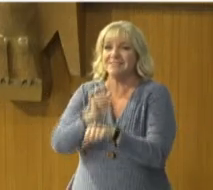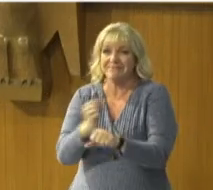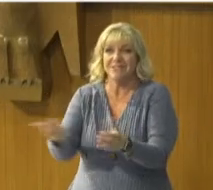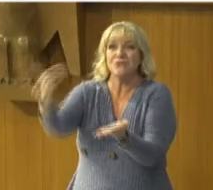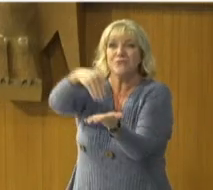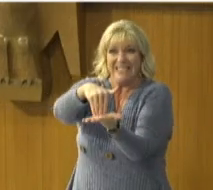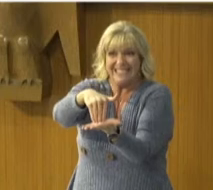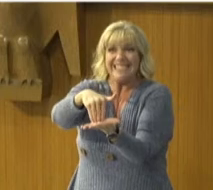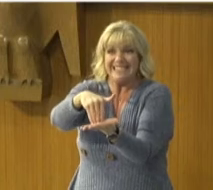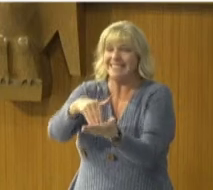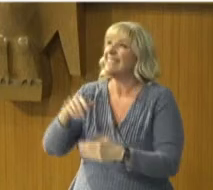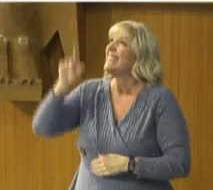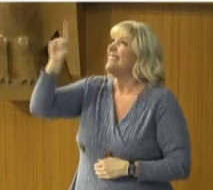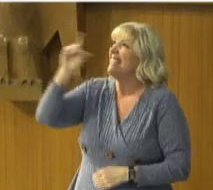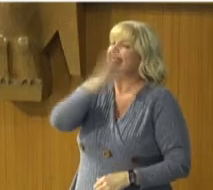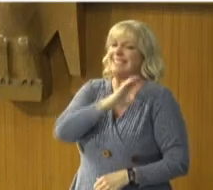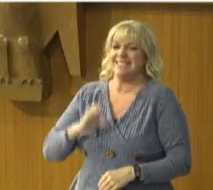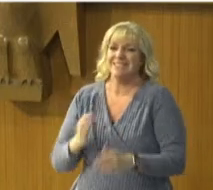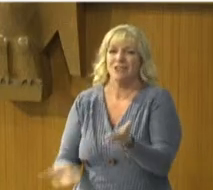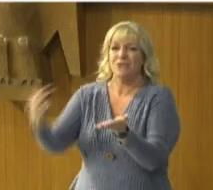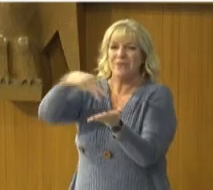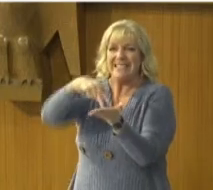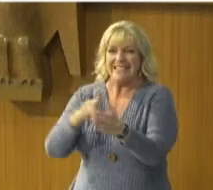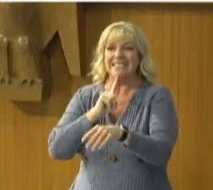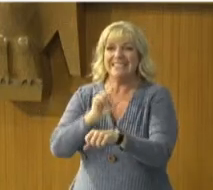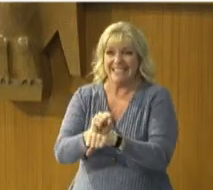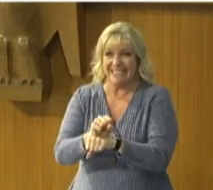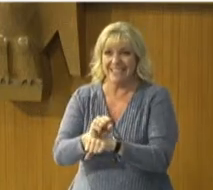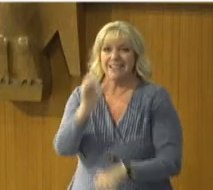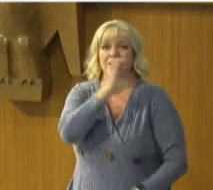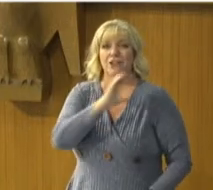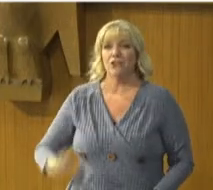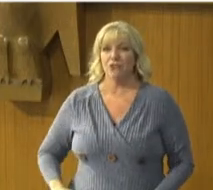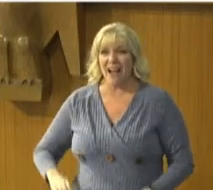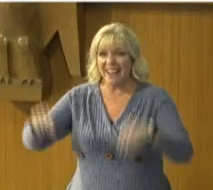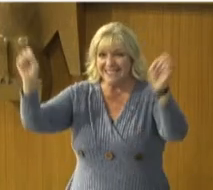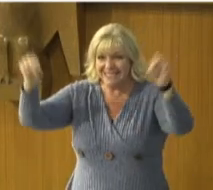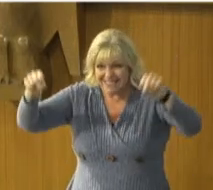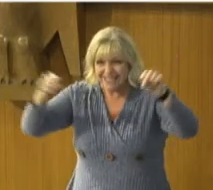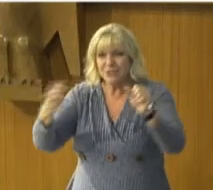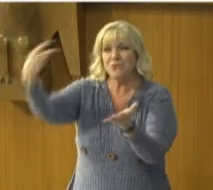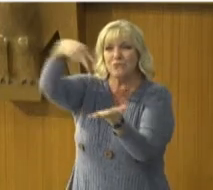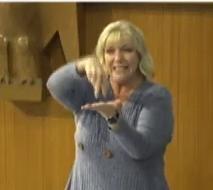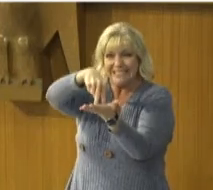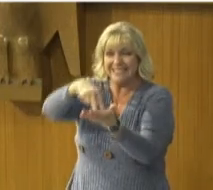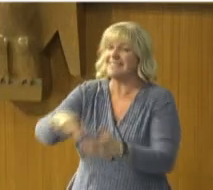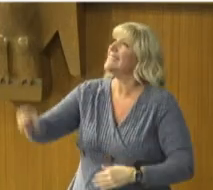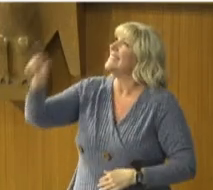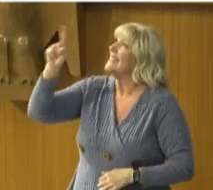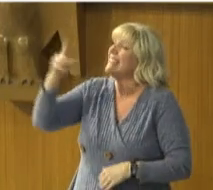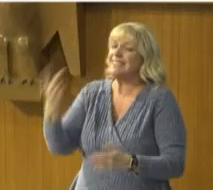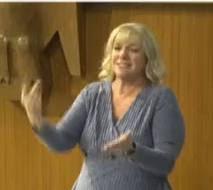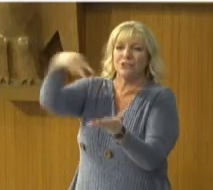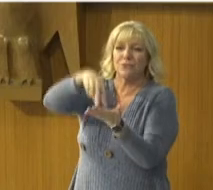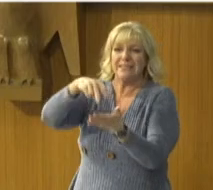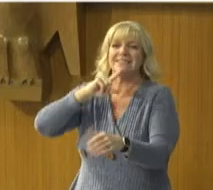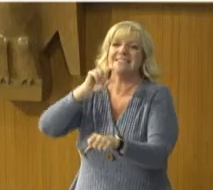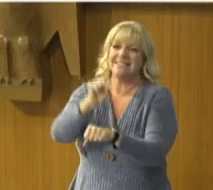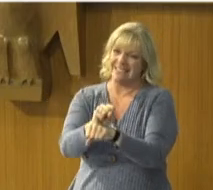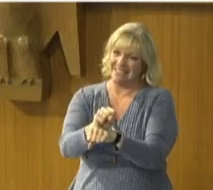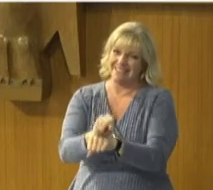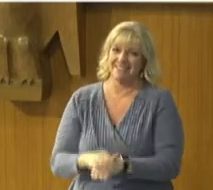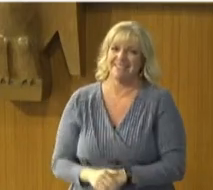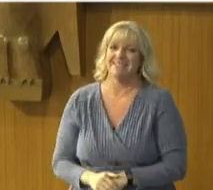risen. He is risen indeed. Christ is risen. He is risen